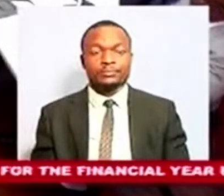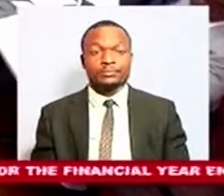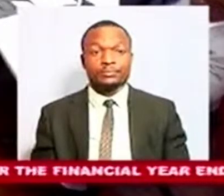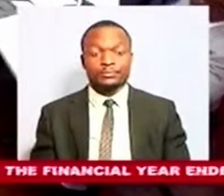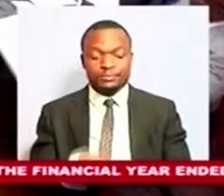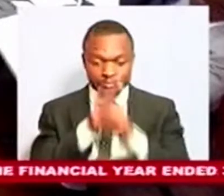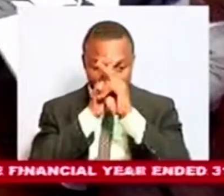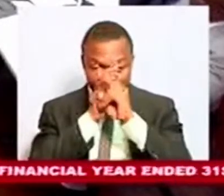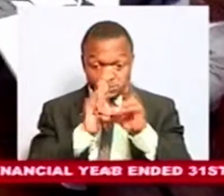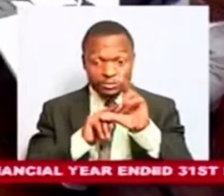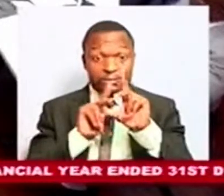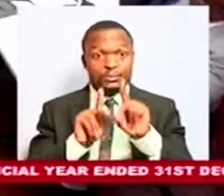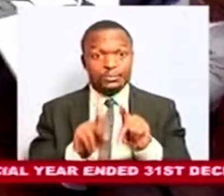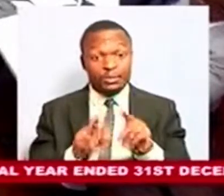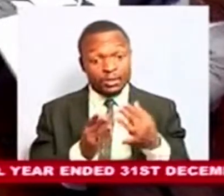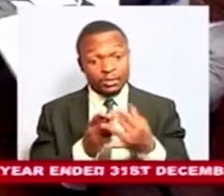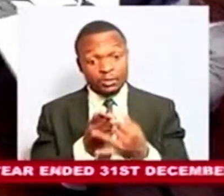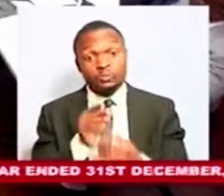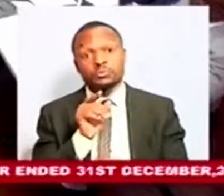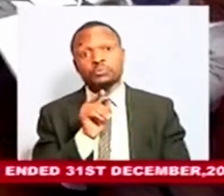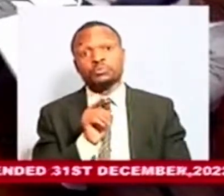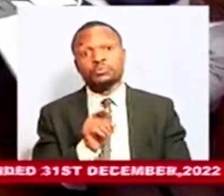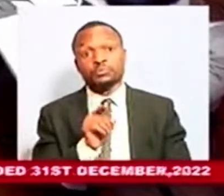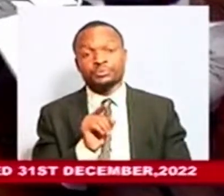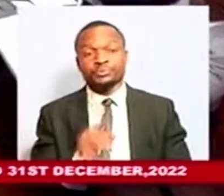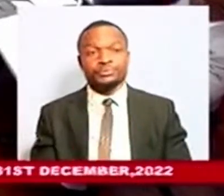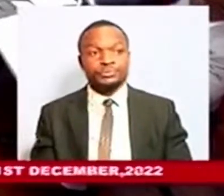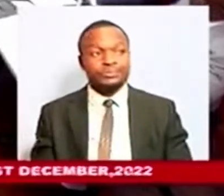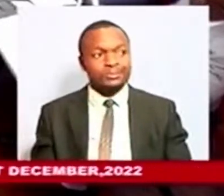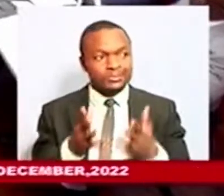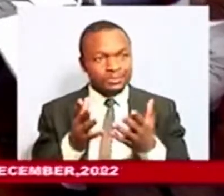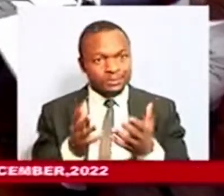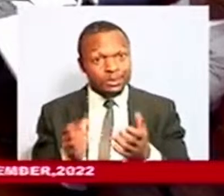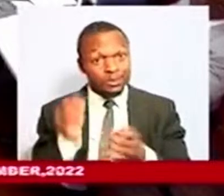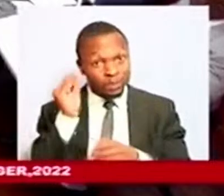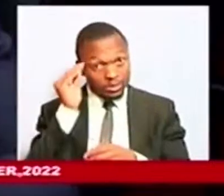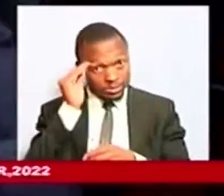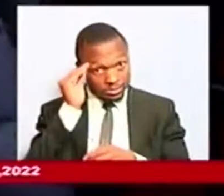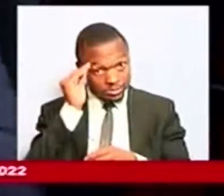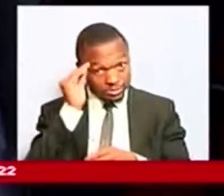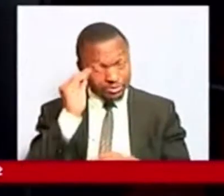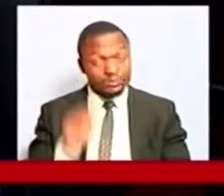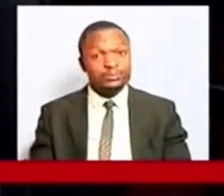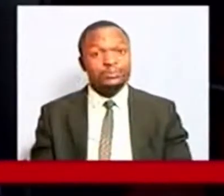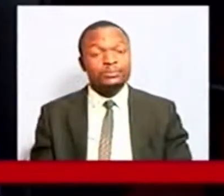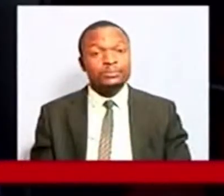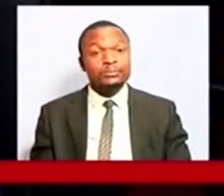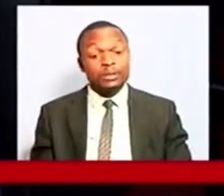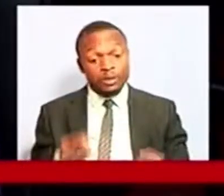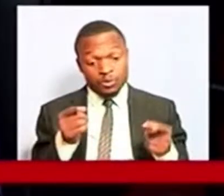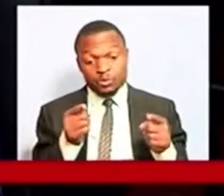Honorable Chairperson, through you, I wanted to find out